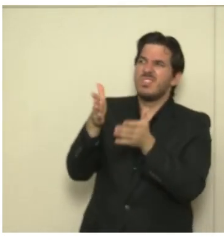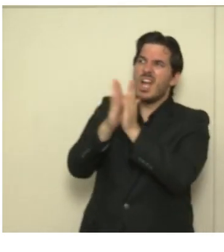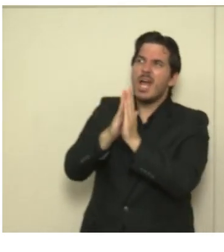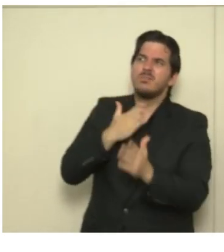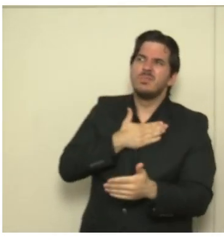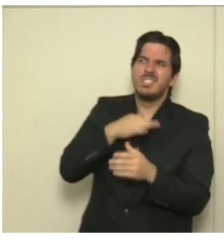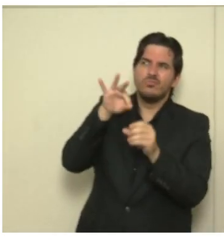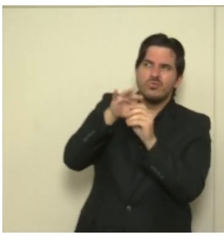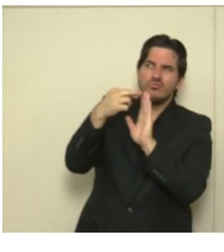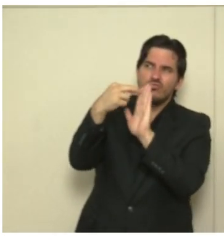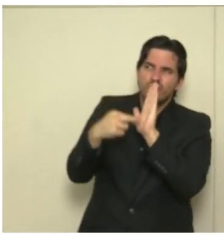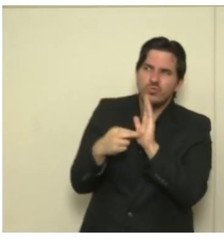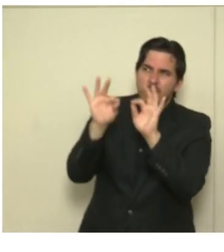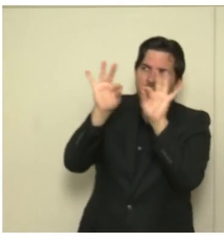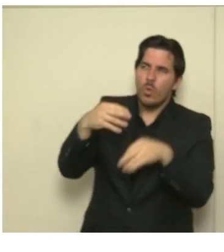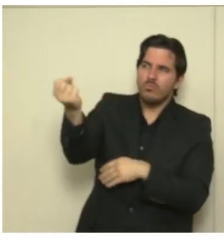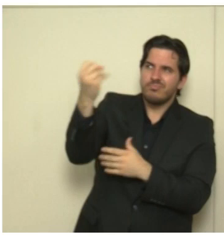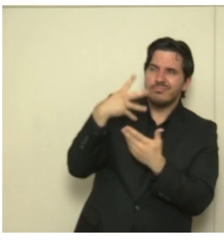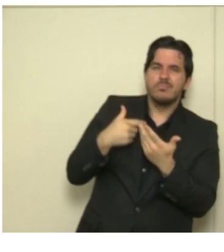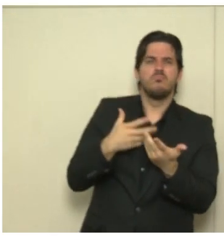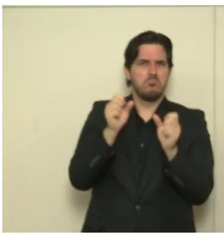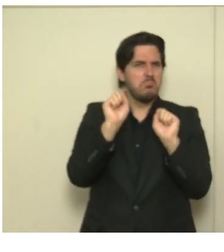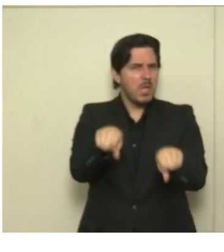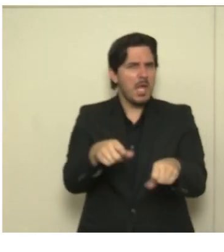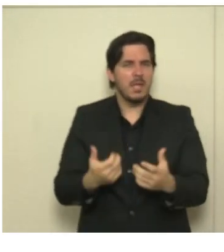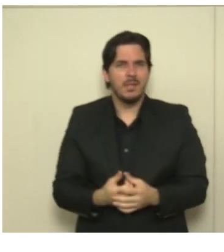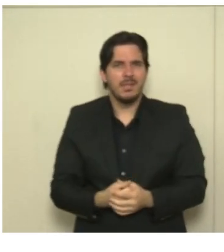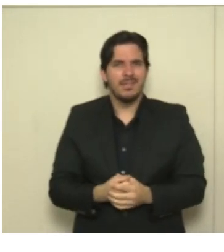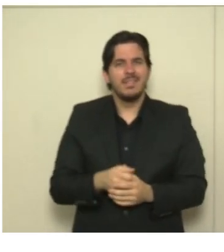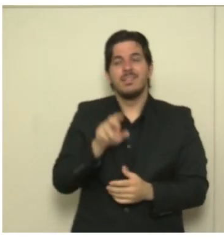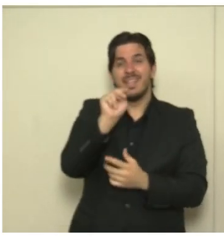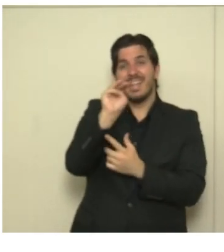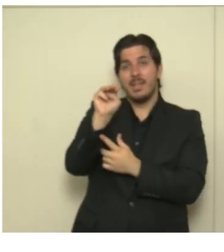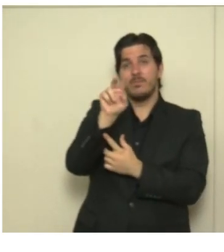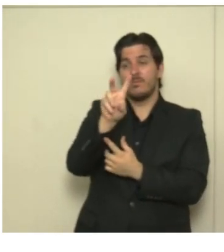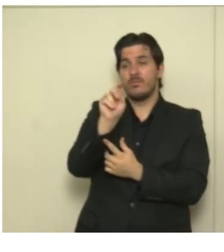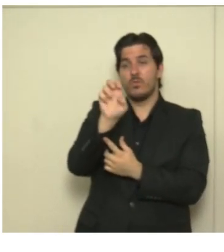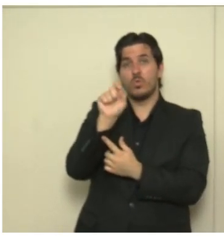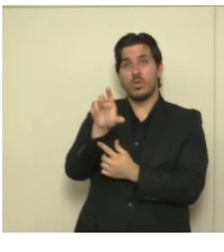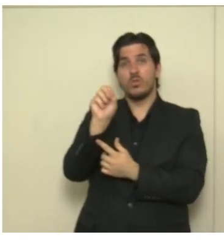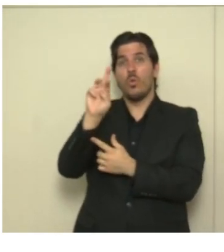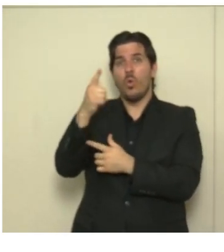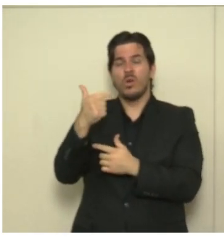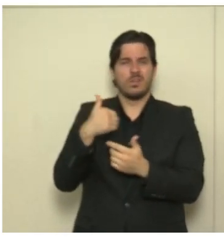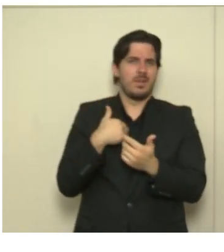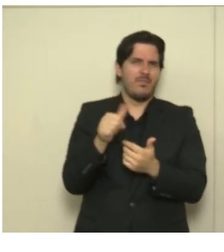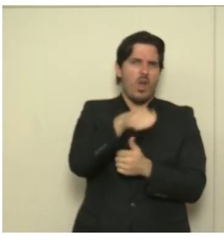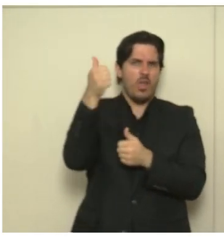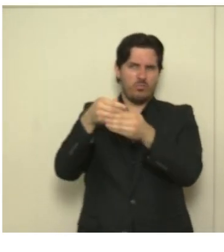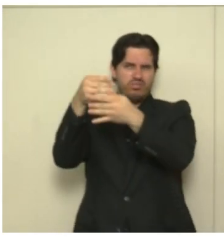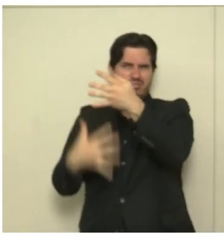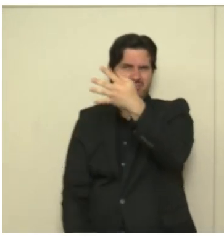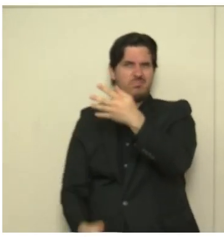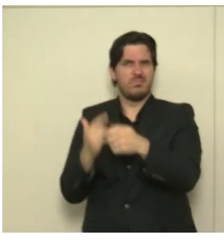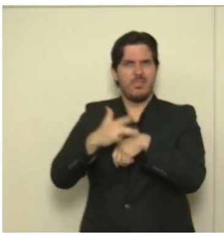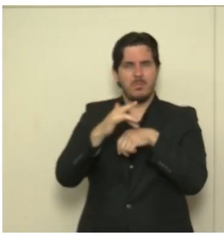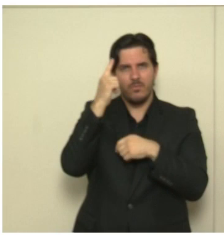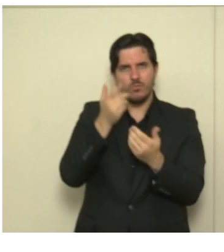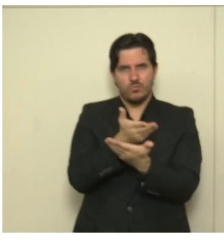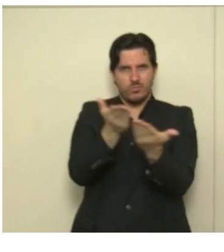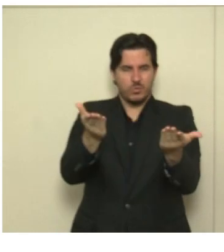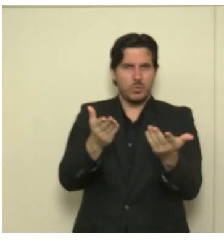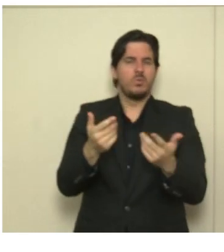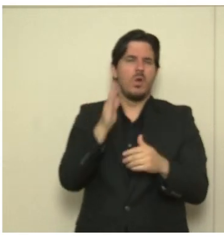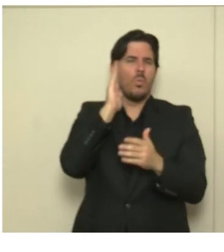a ton of other resources at nmvote.org as well that I will be going over in the next slides. But keep these